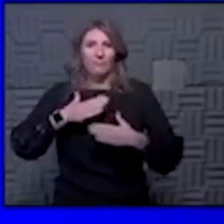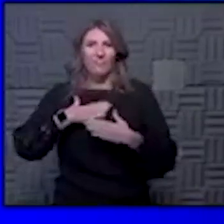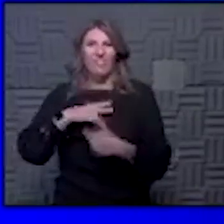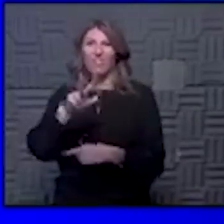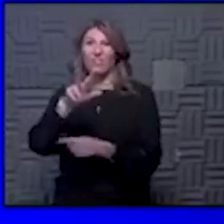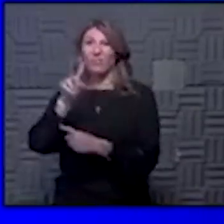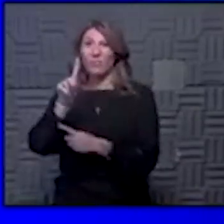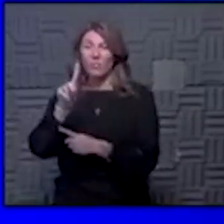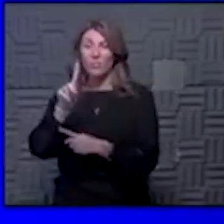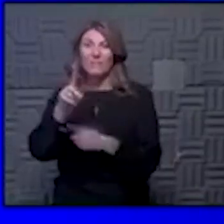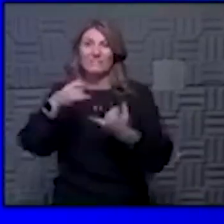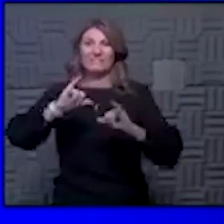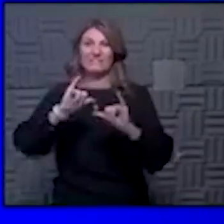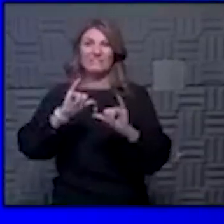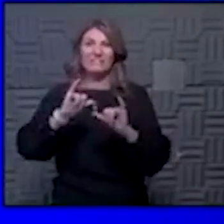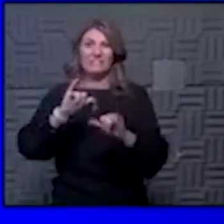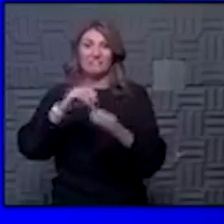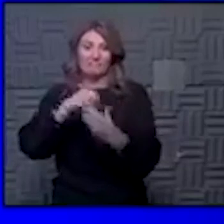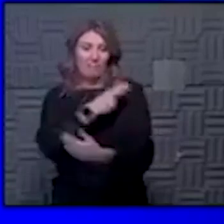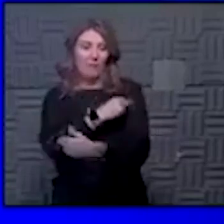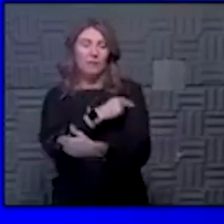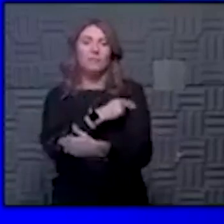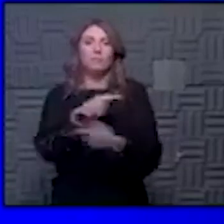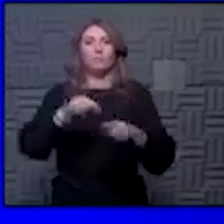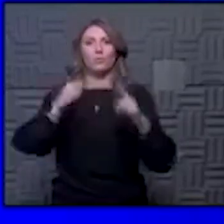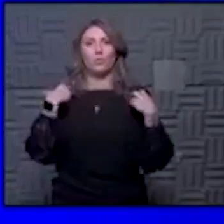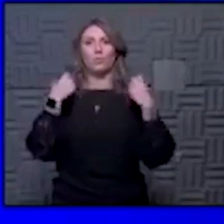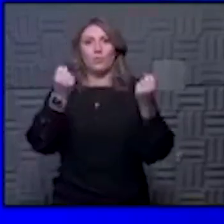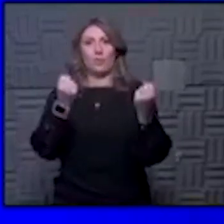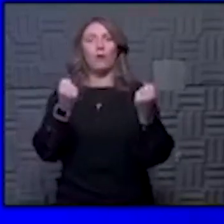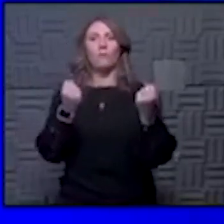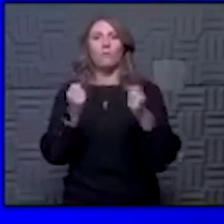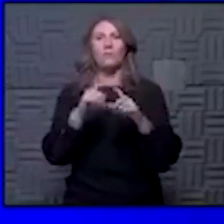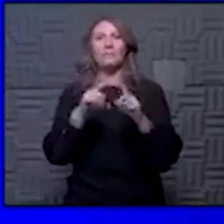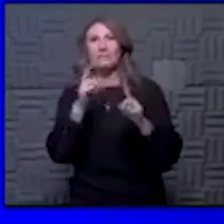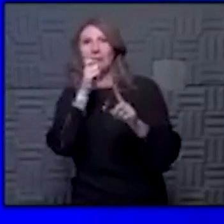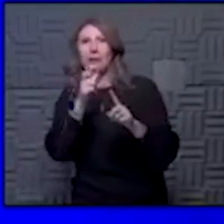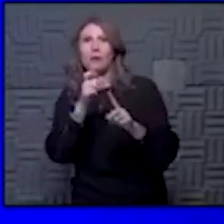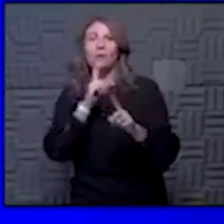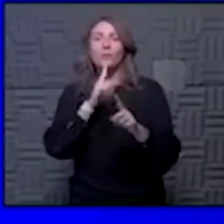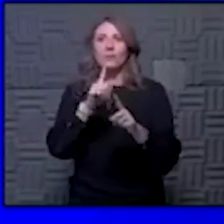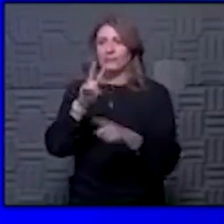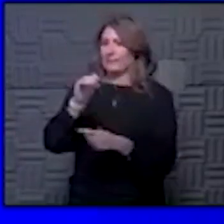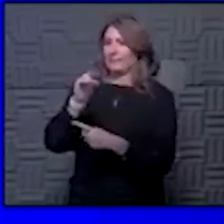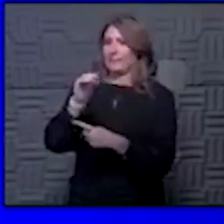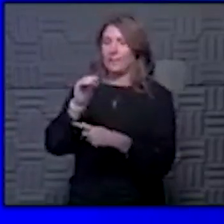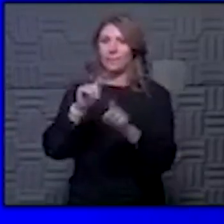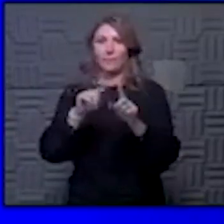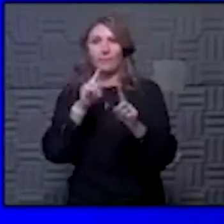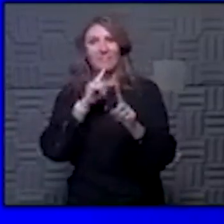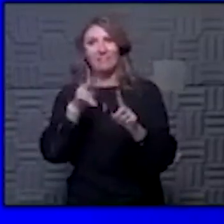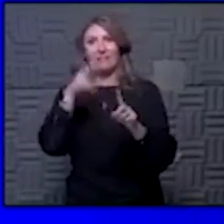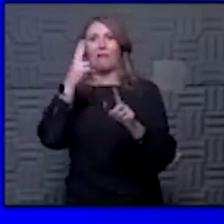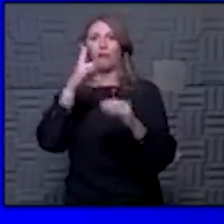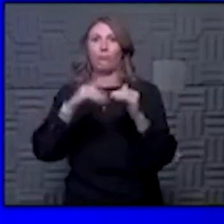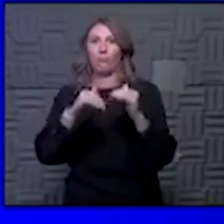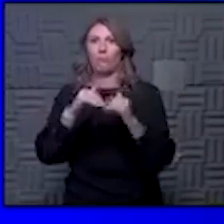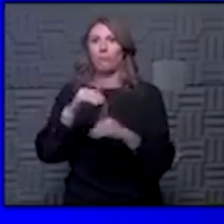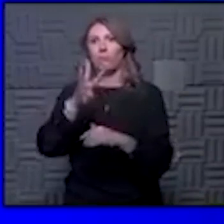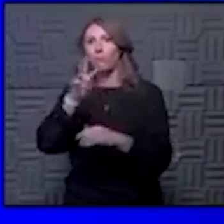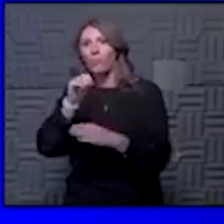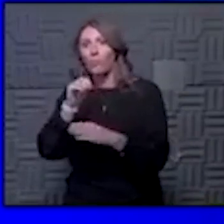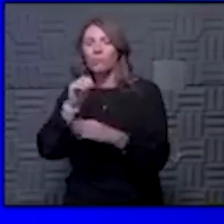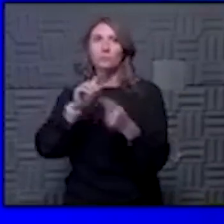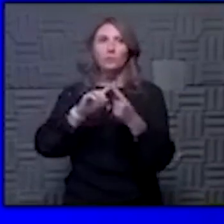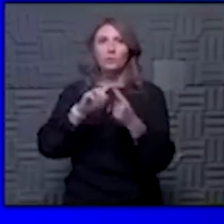those on the ventilator in that recovery phase. So it's not quite 70, but it is in that 60 range, certainly much higher than that 40 to 50 total active